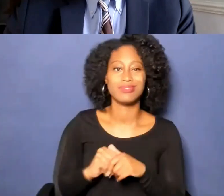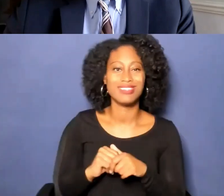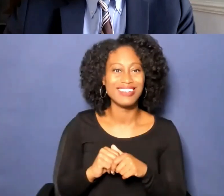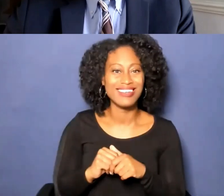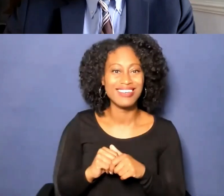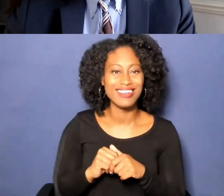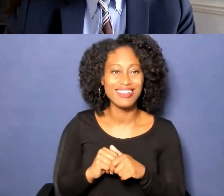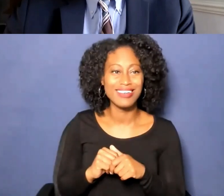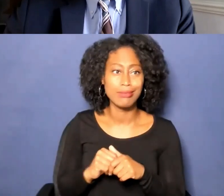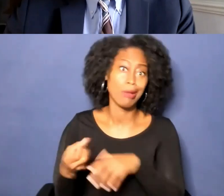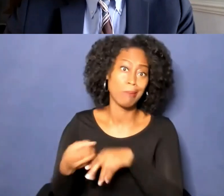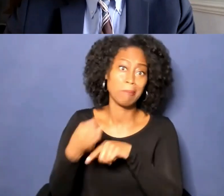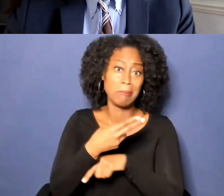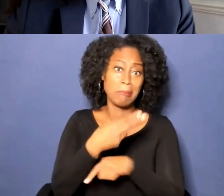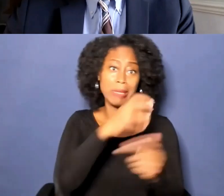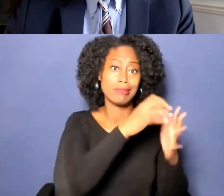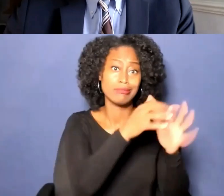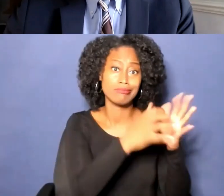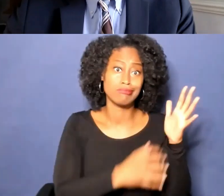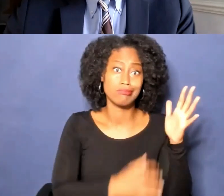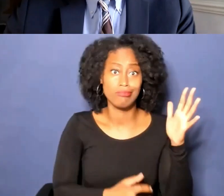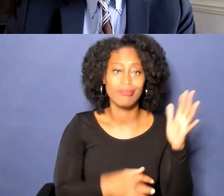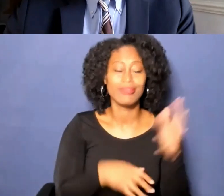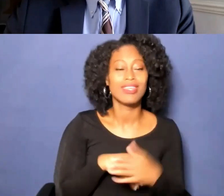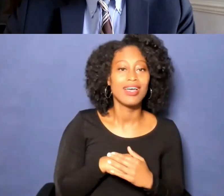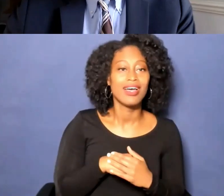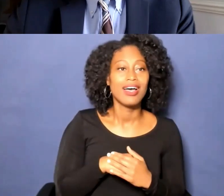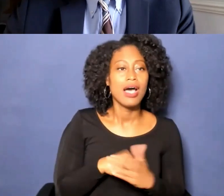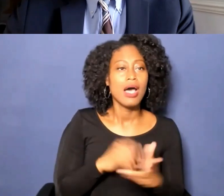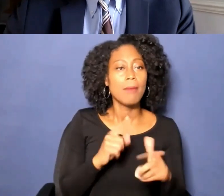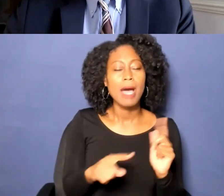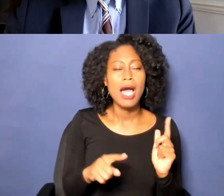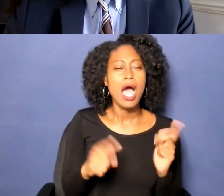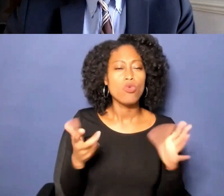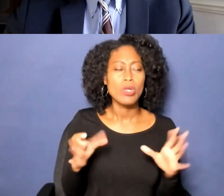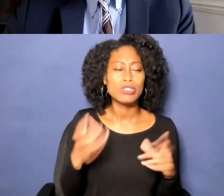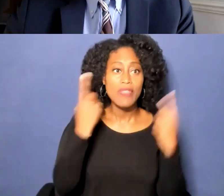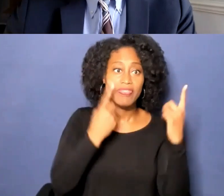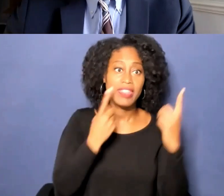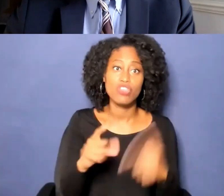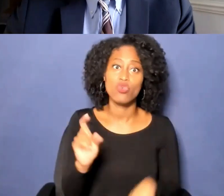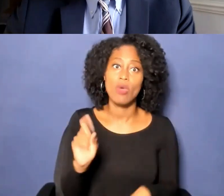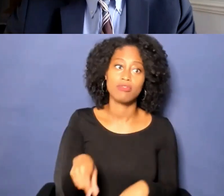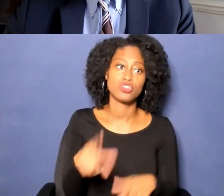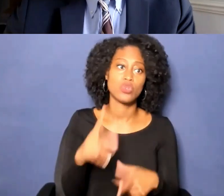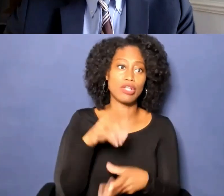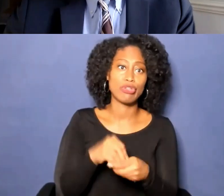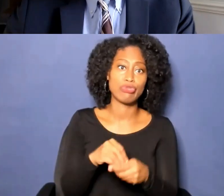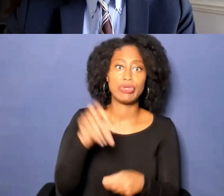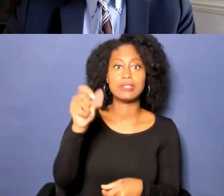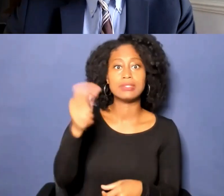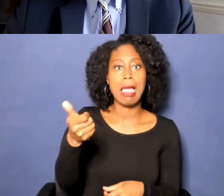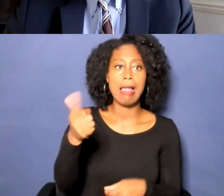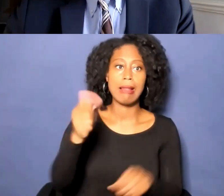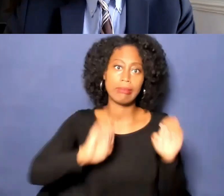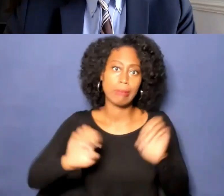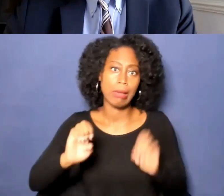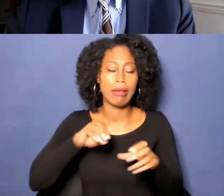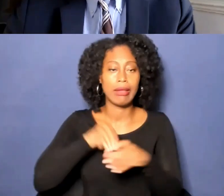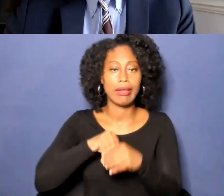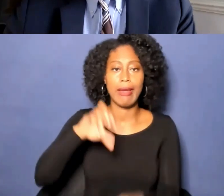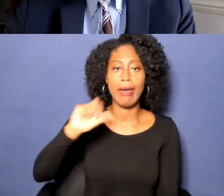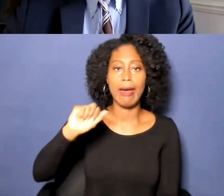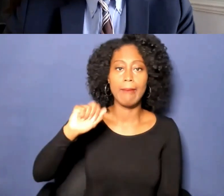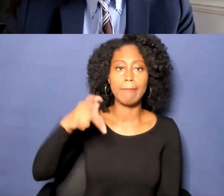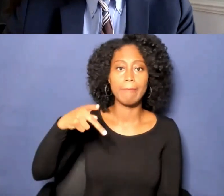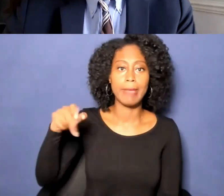not having you think you need to include, the 10 experiments are in appendices A, B,